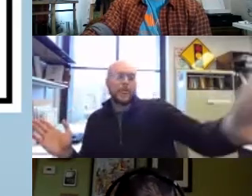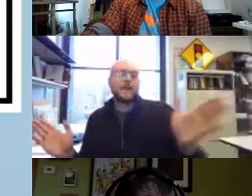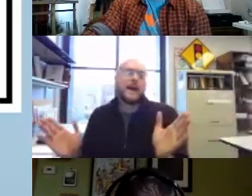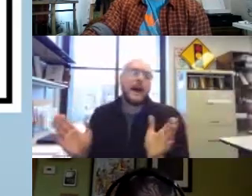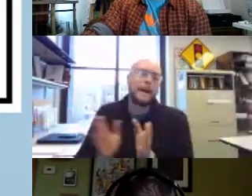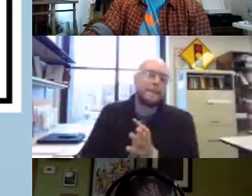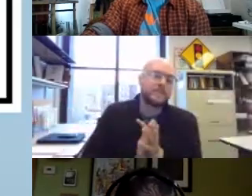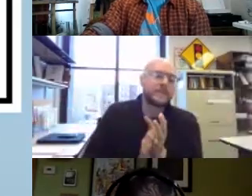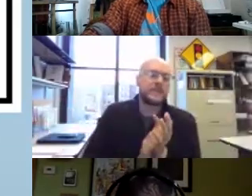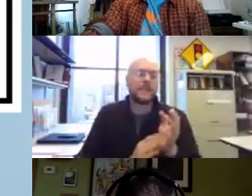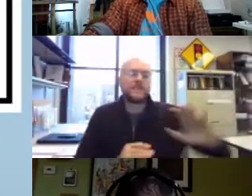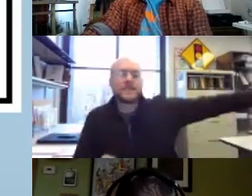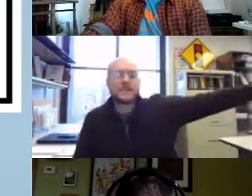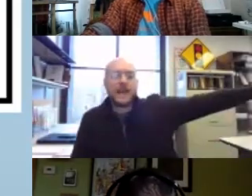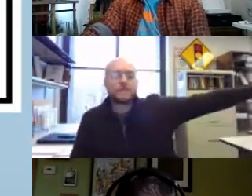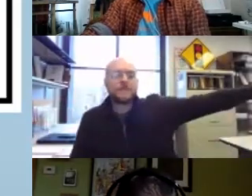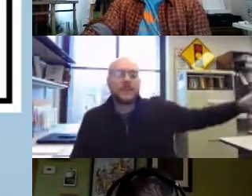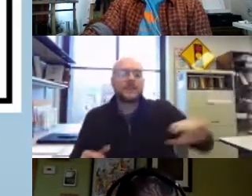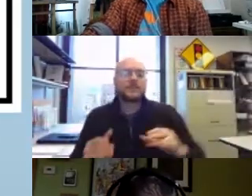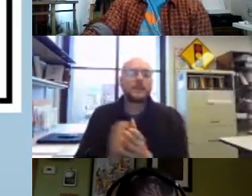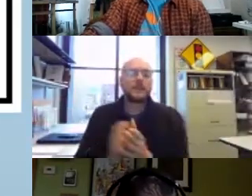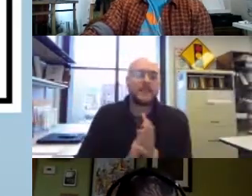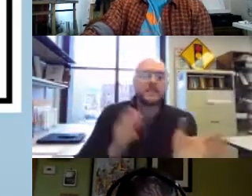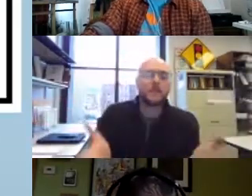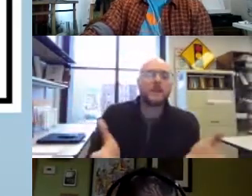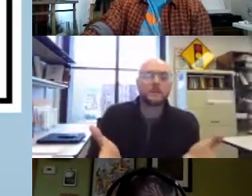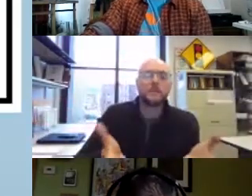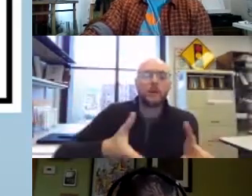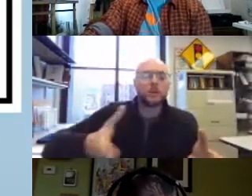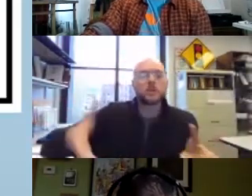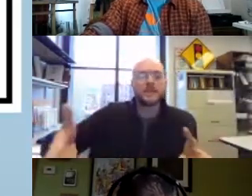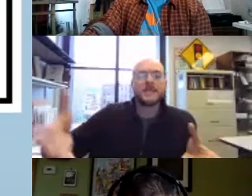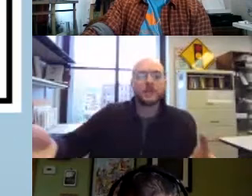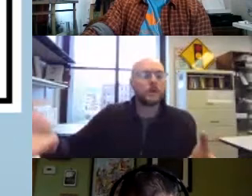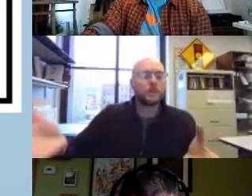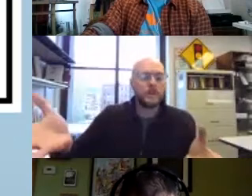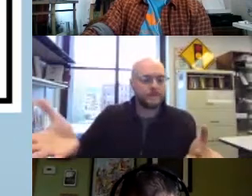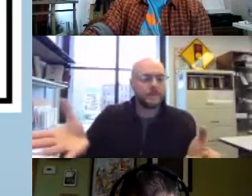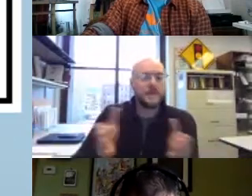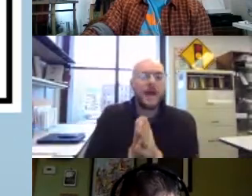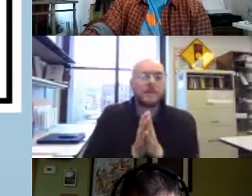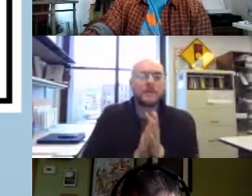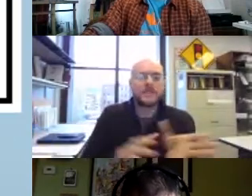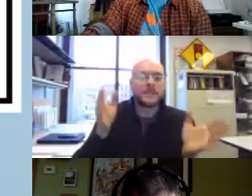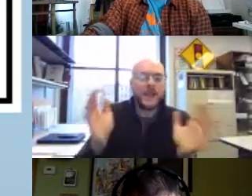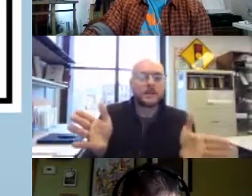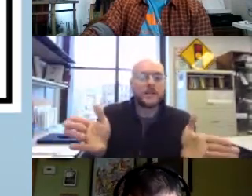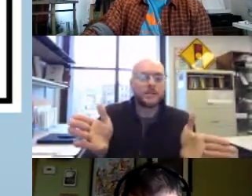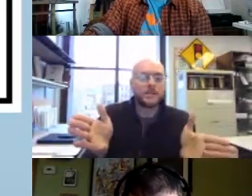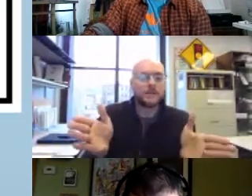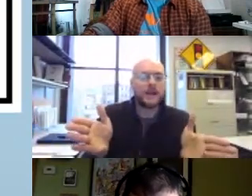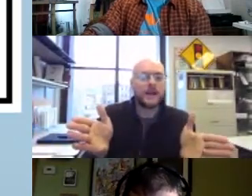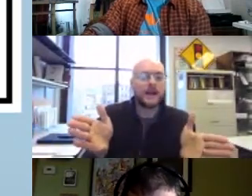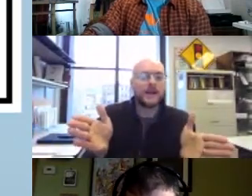California. To the left-hand side, this is what our proposed street section will be. So this is a